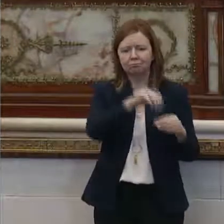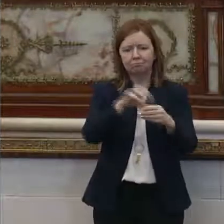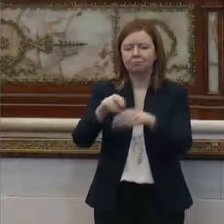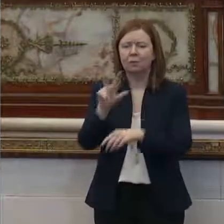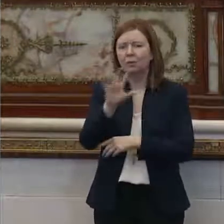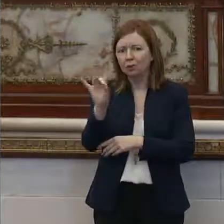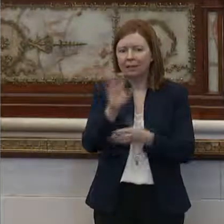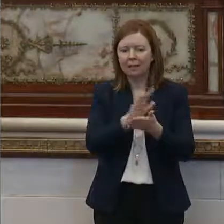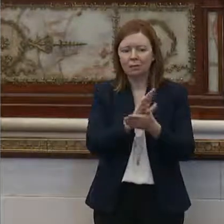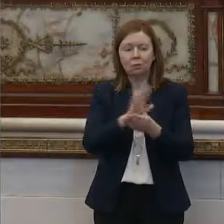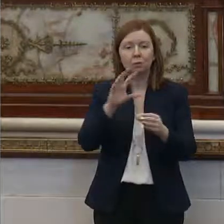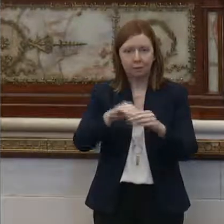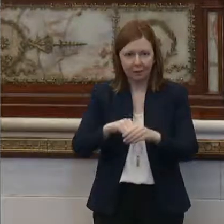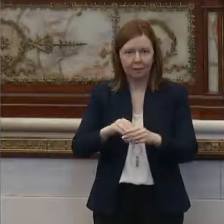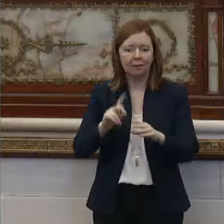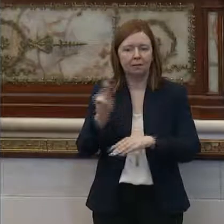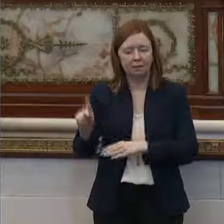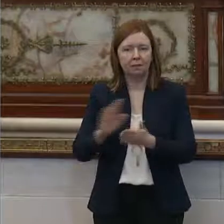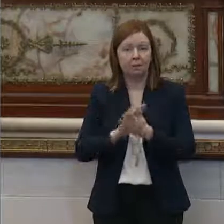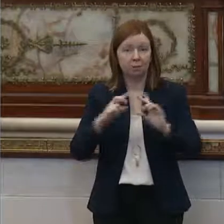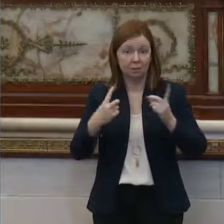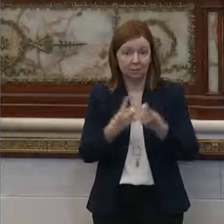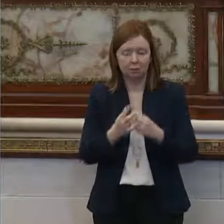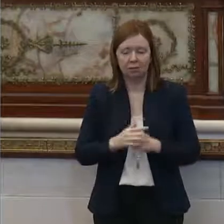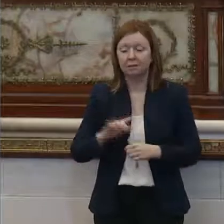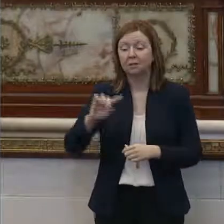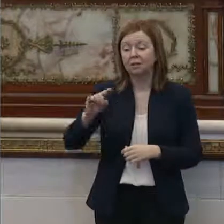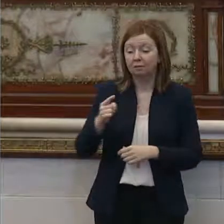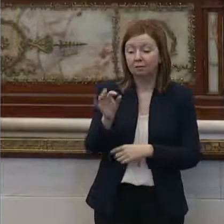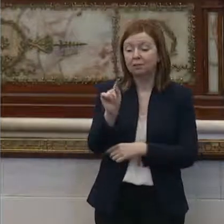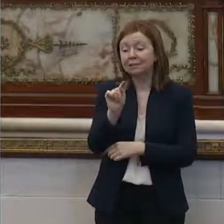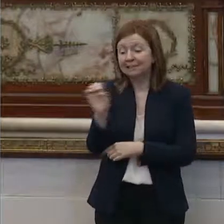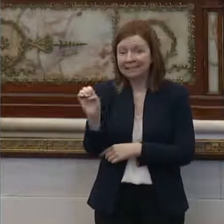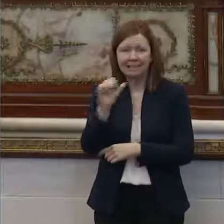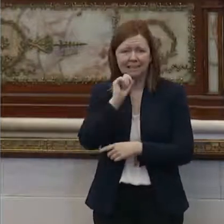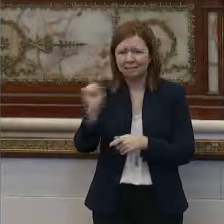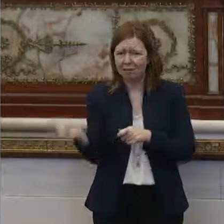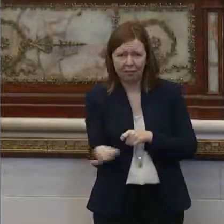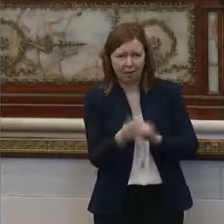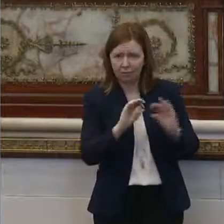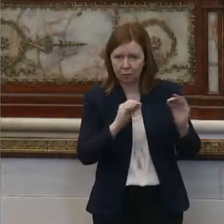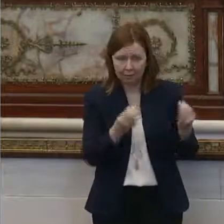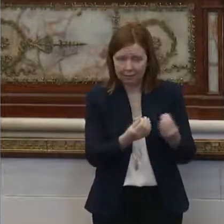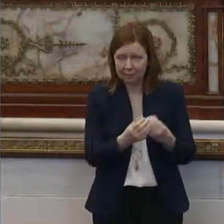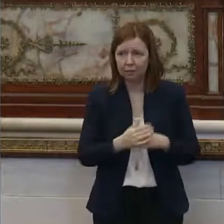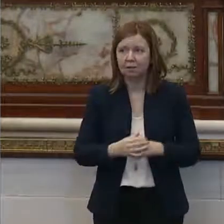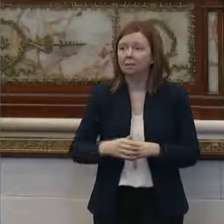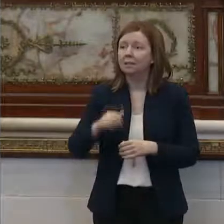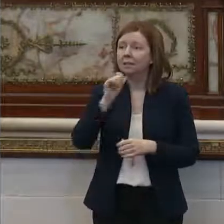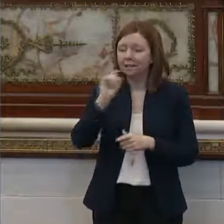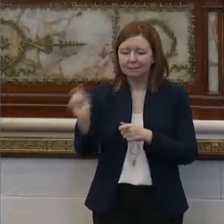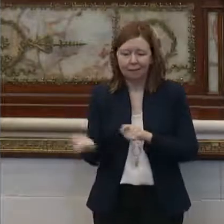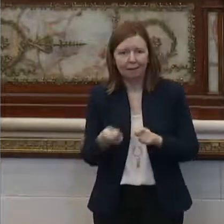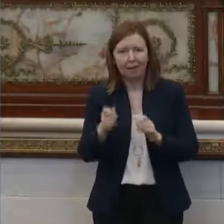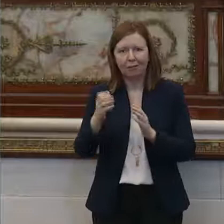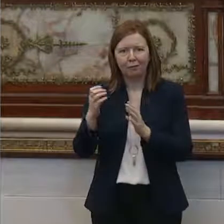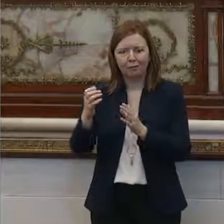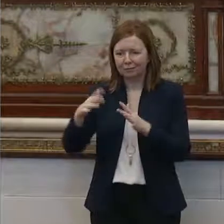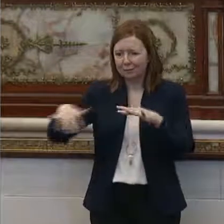the Philadelphia School District. First Tee is not a golf organization or a golf course management